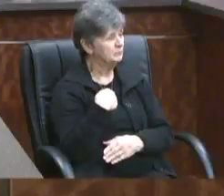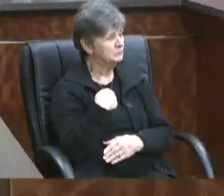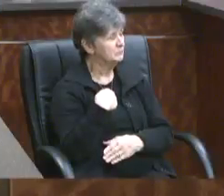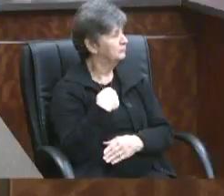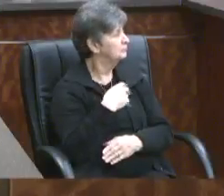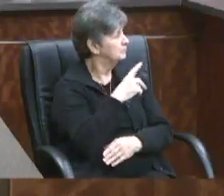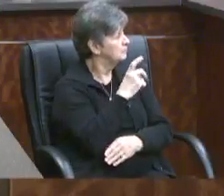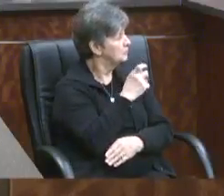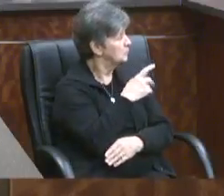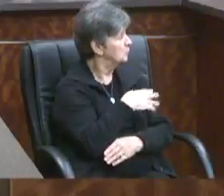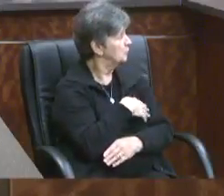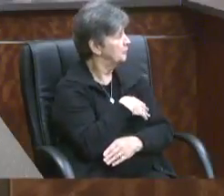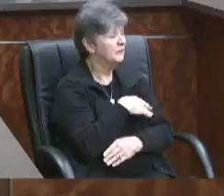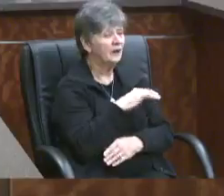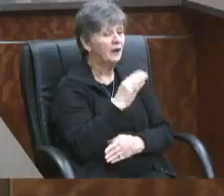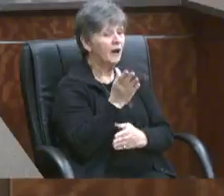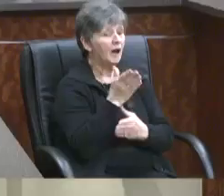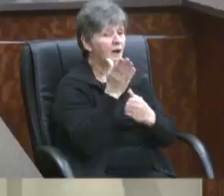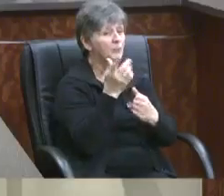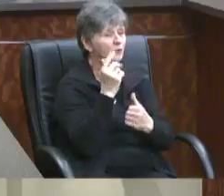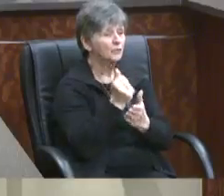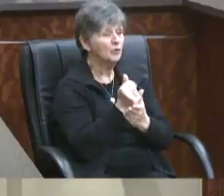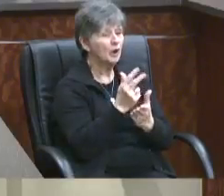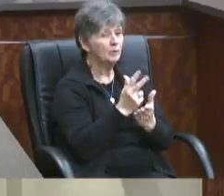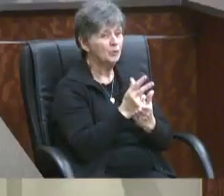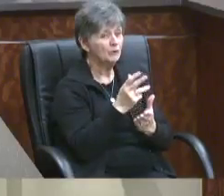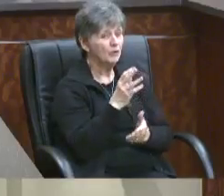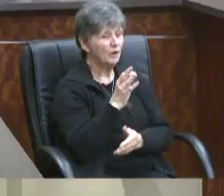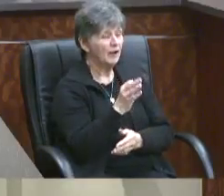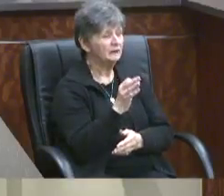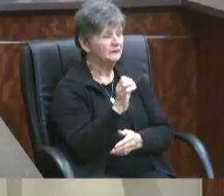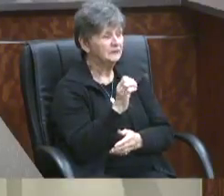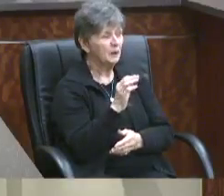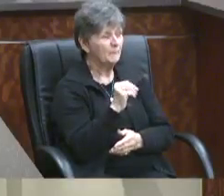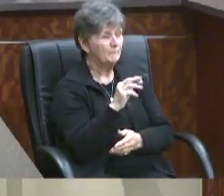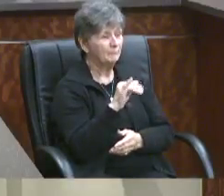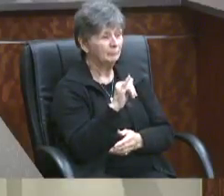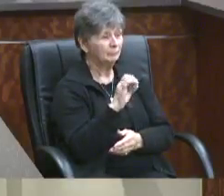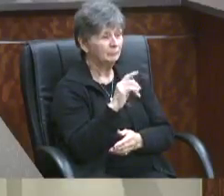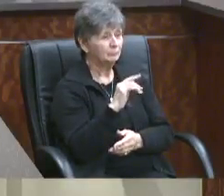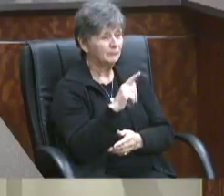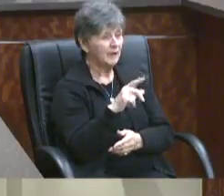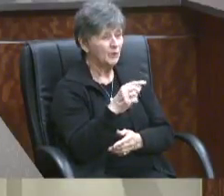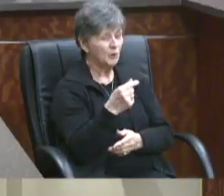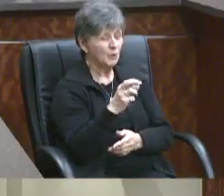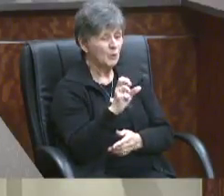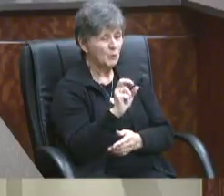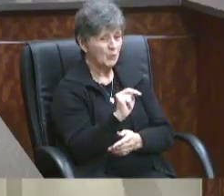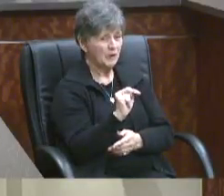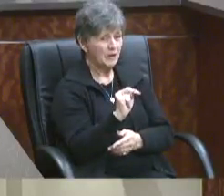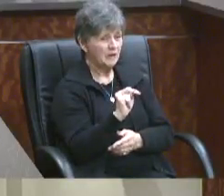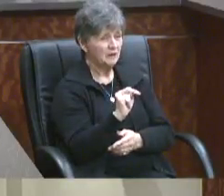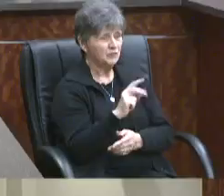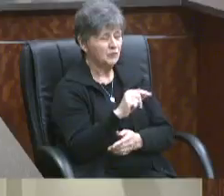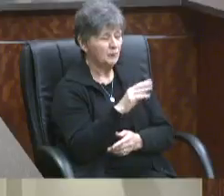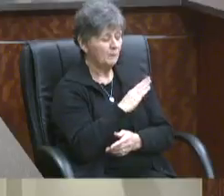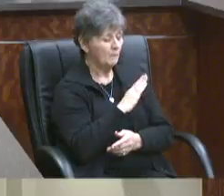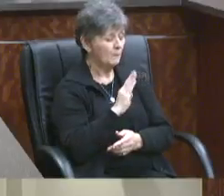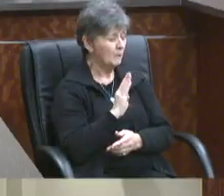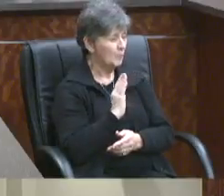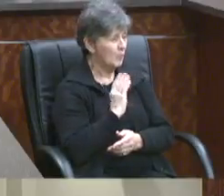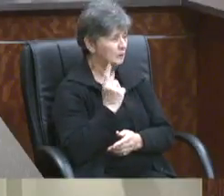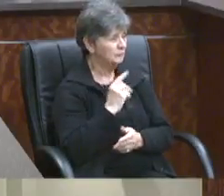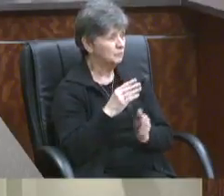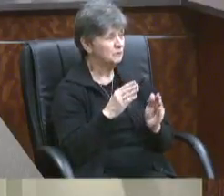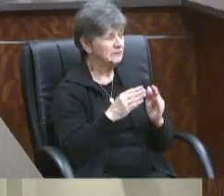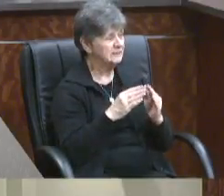Mr. President, I move for approval of Michael Green to the Board of Trustees for the city's retirement plan. Thank you,